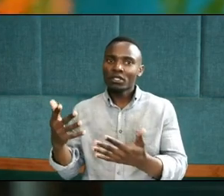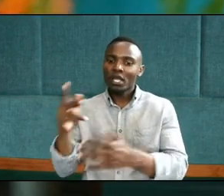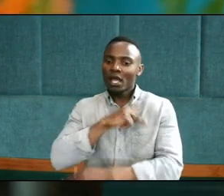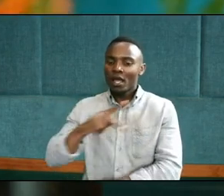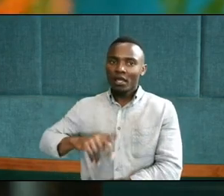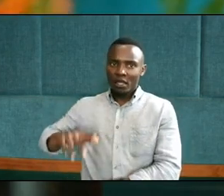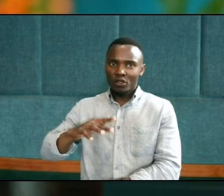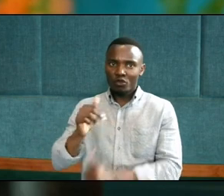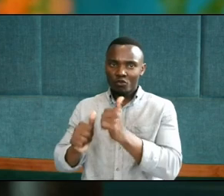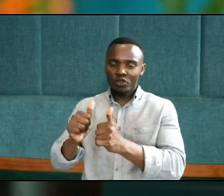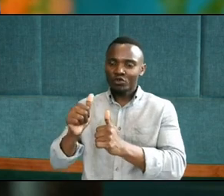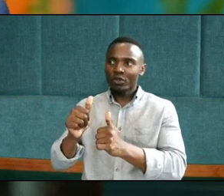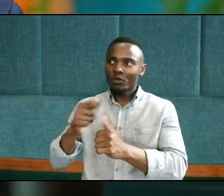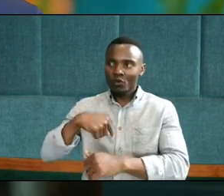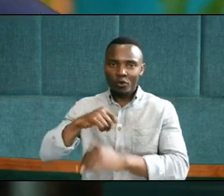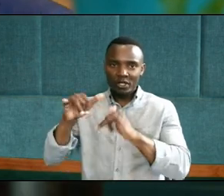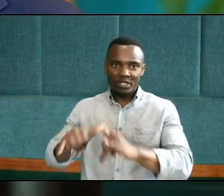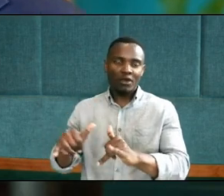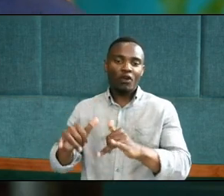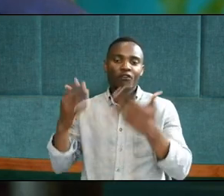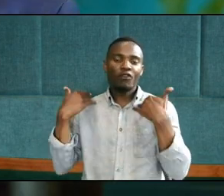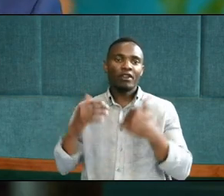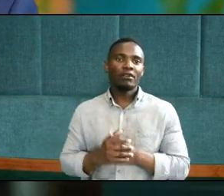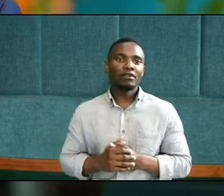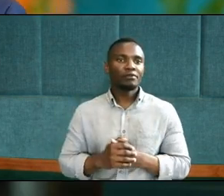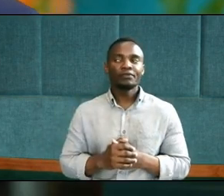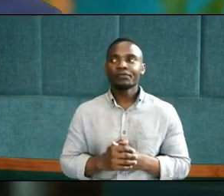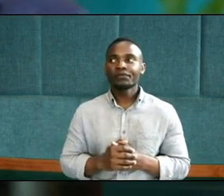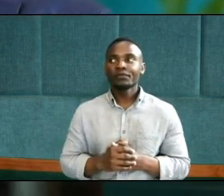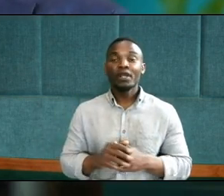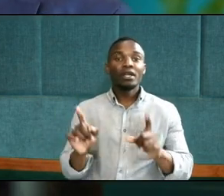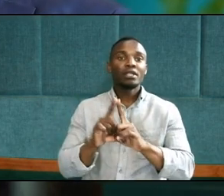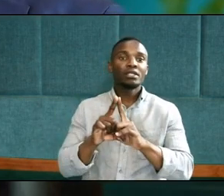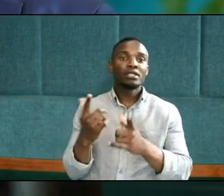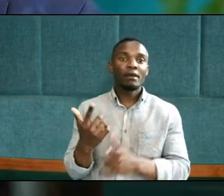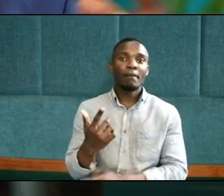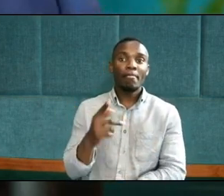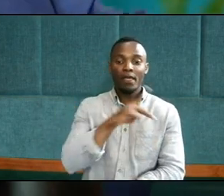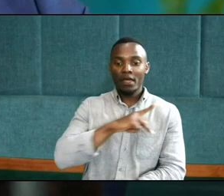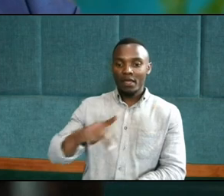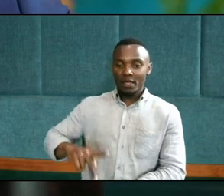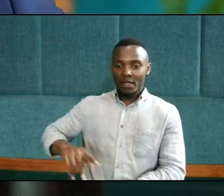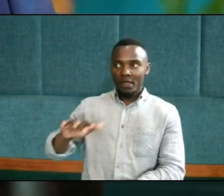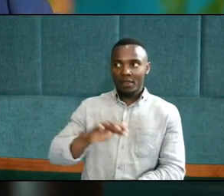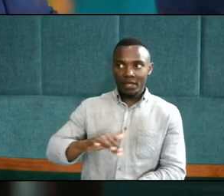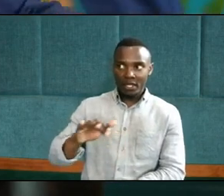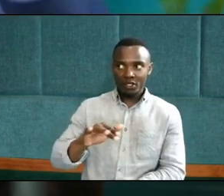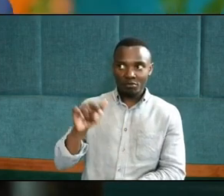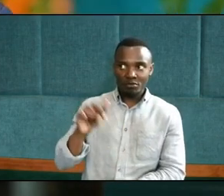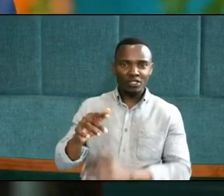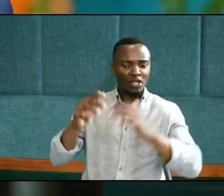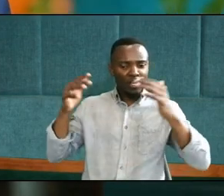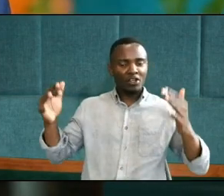well soon when the Lord comes. Hallelujah. And the kingdom and the dominion and the greatness of the kingdom